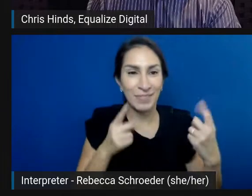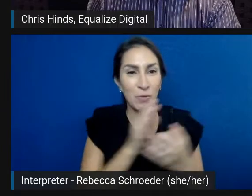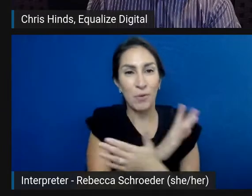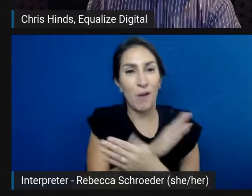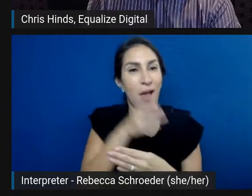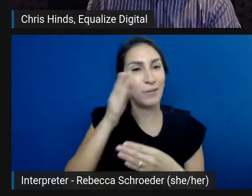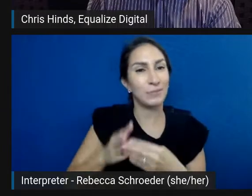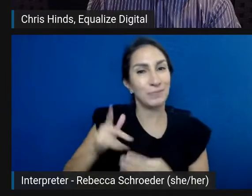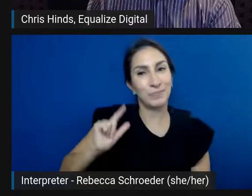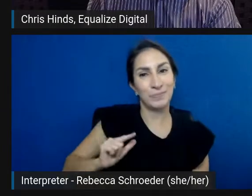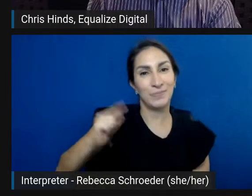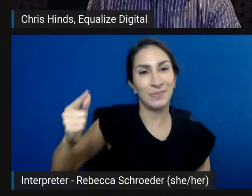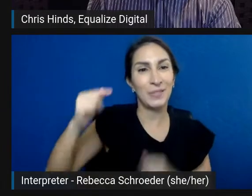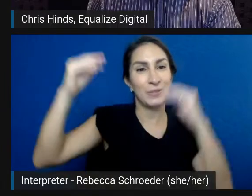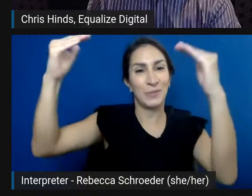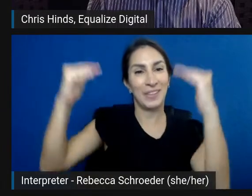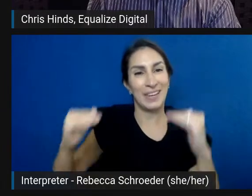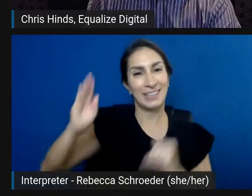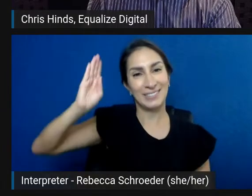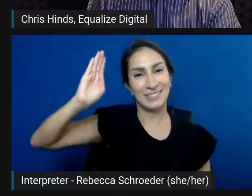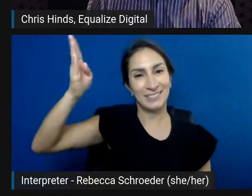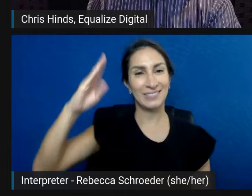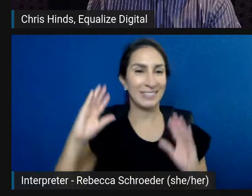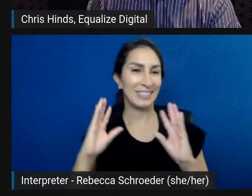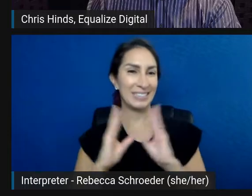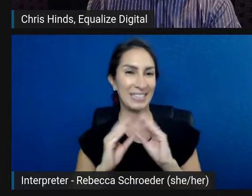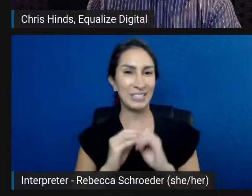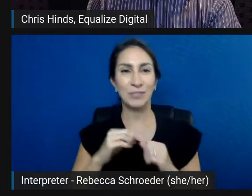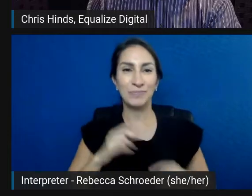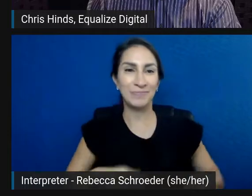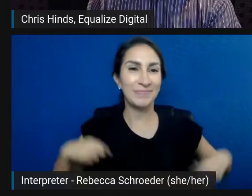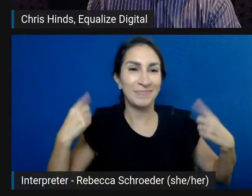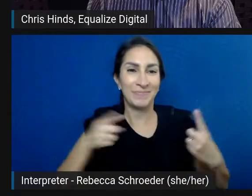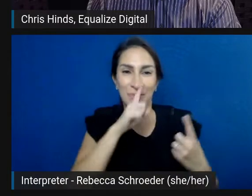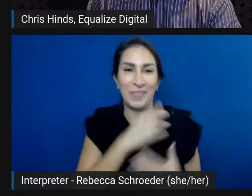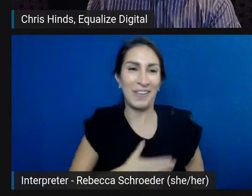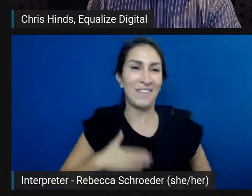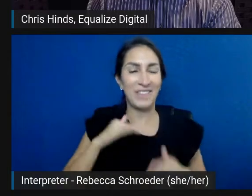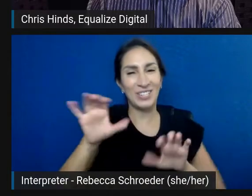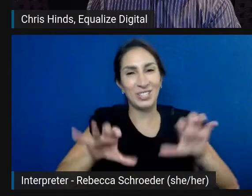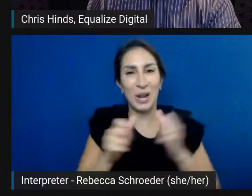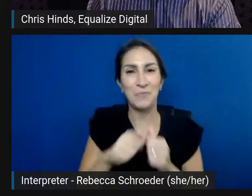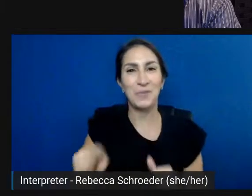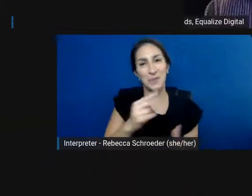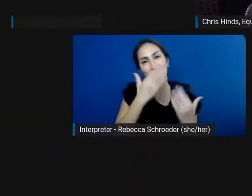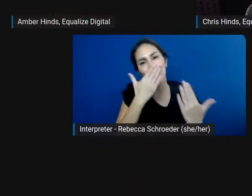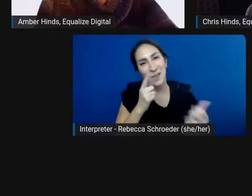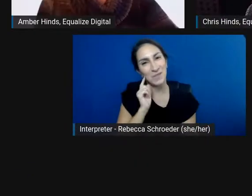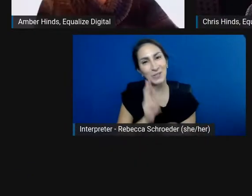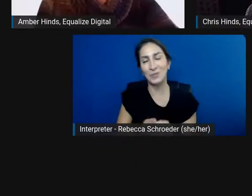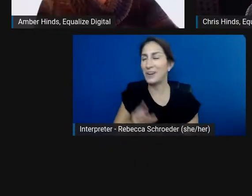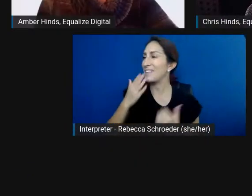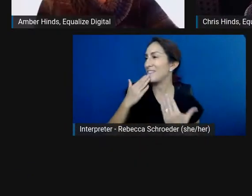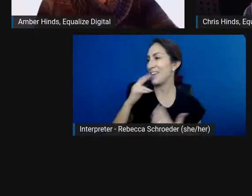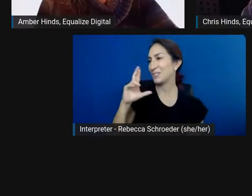move on to our next session. And it's been really fun chatting with you guys. Thanks for joining me. Thanks, Rob.